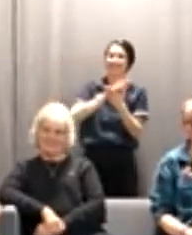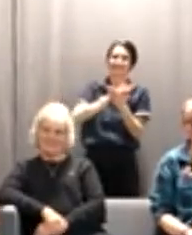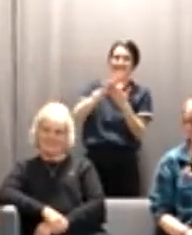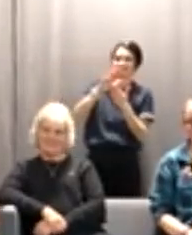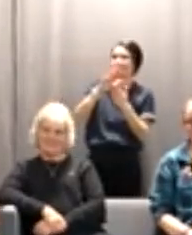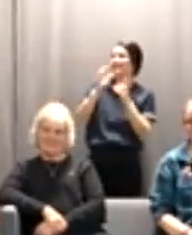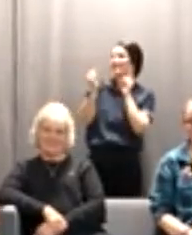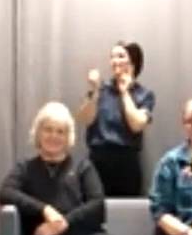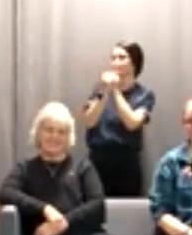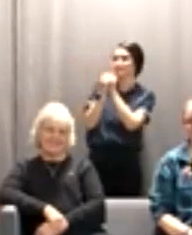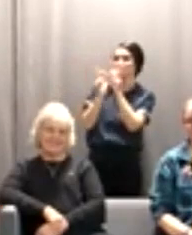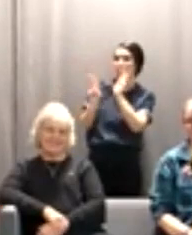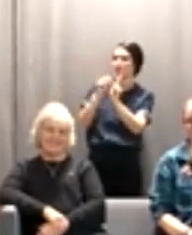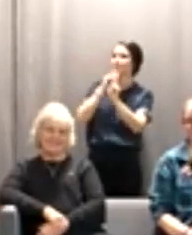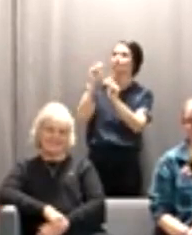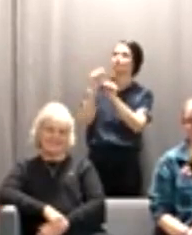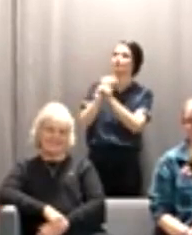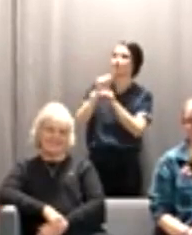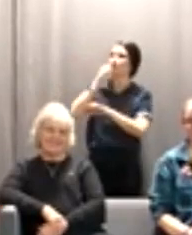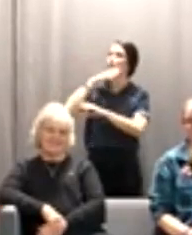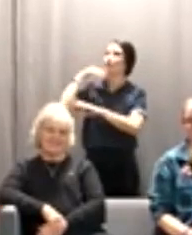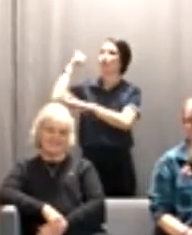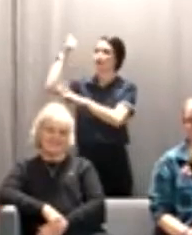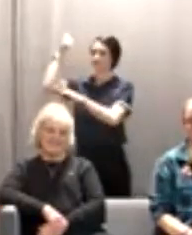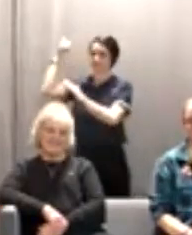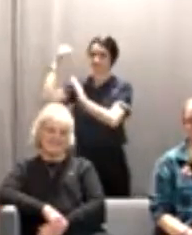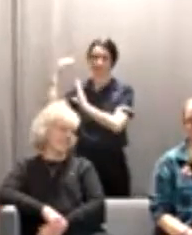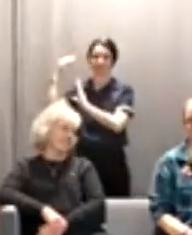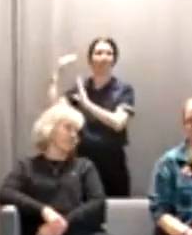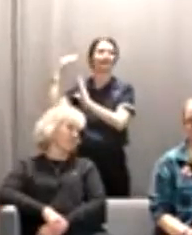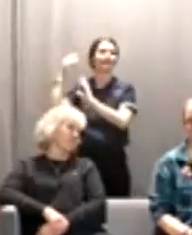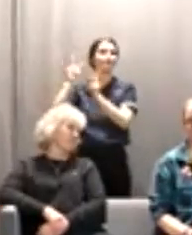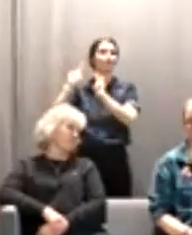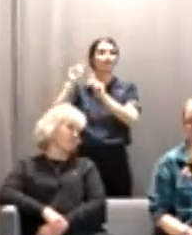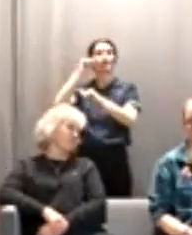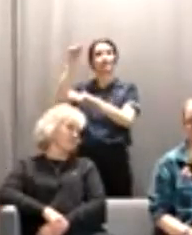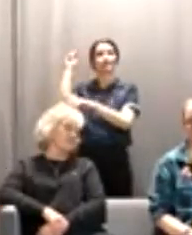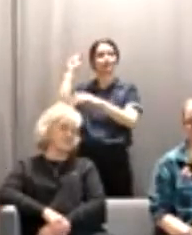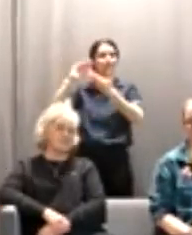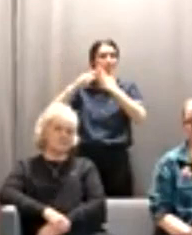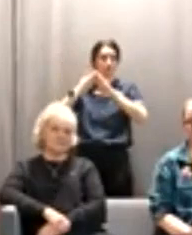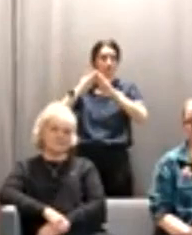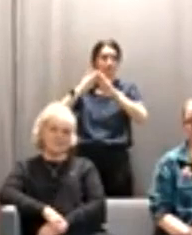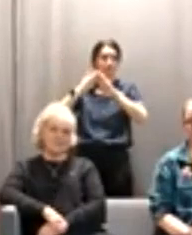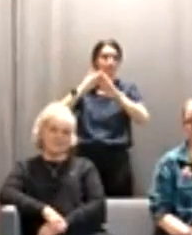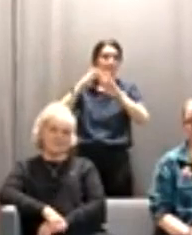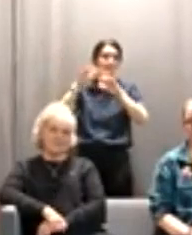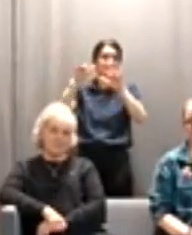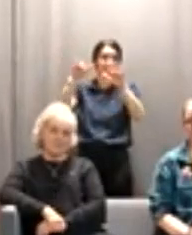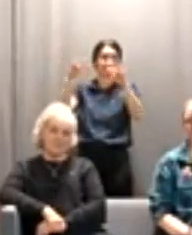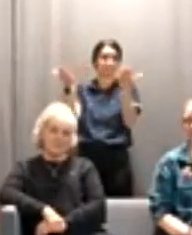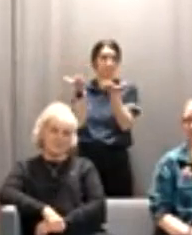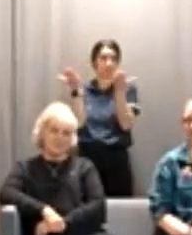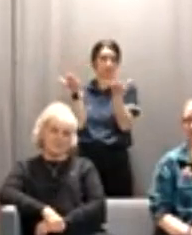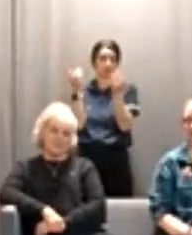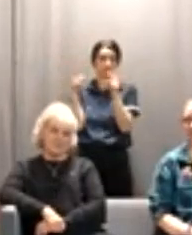and to know that like there are people from the community who have been here longer than I have